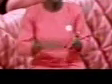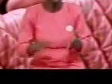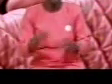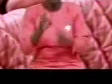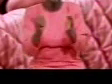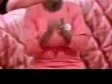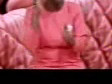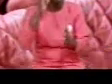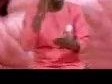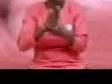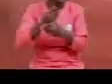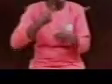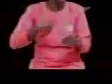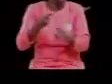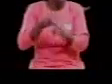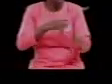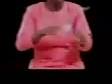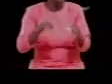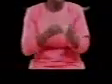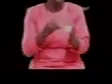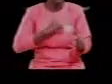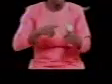from being rich, I give up that family.